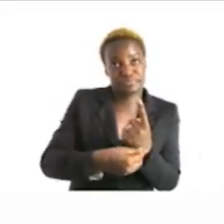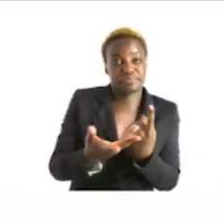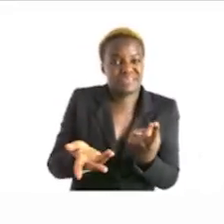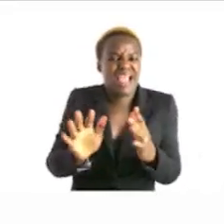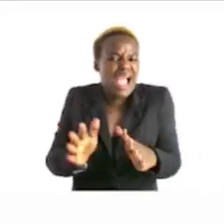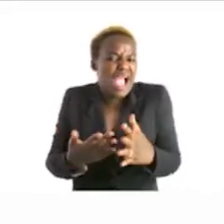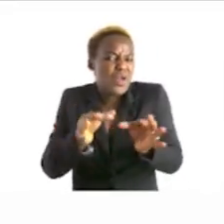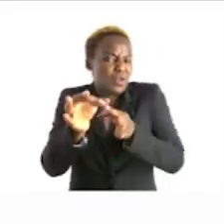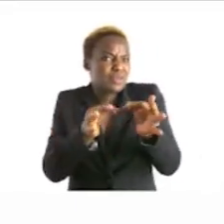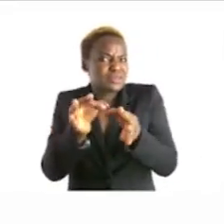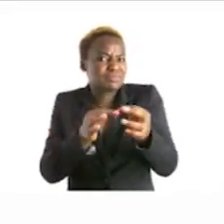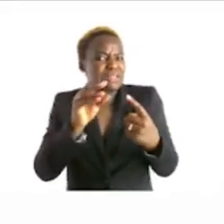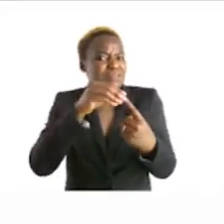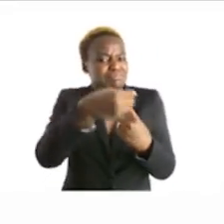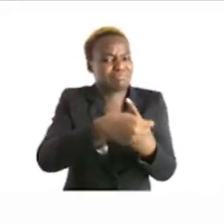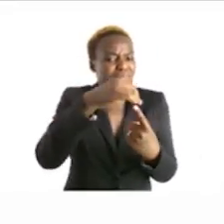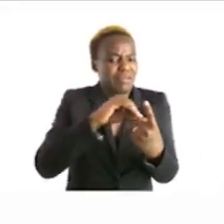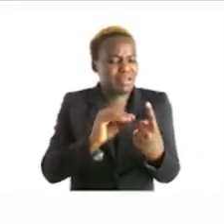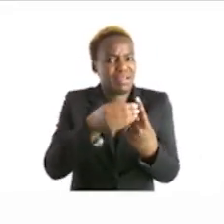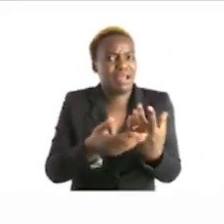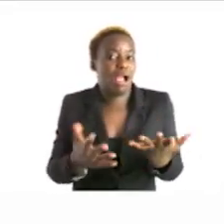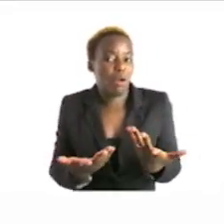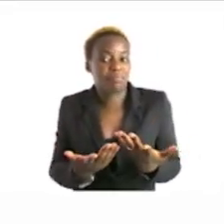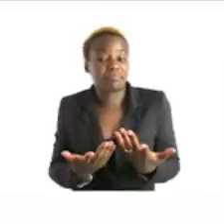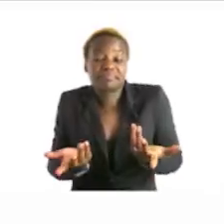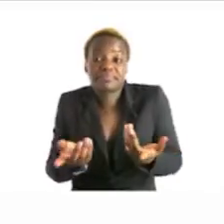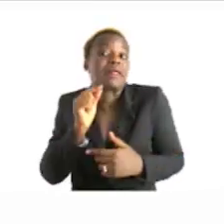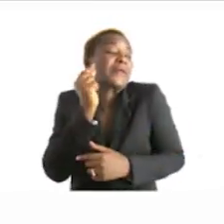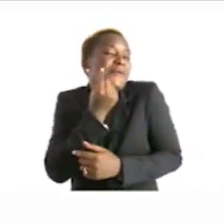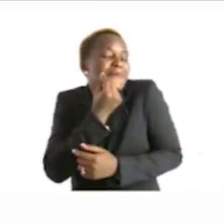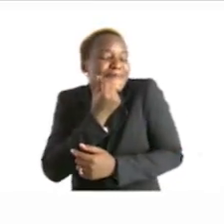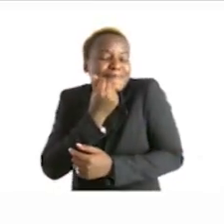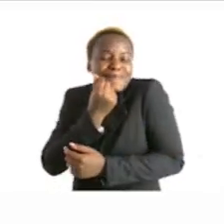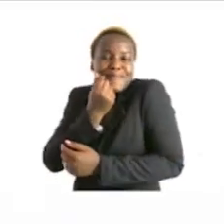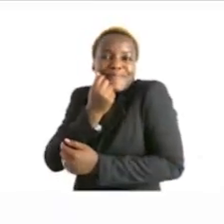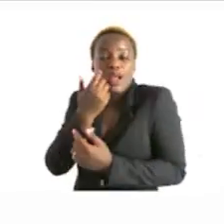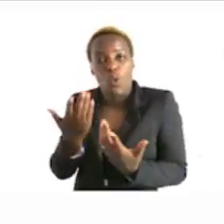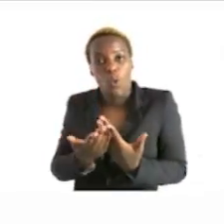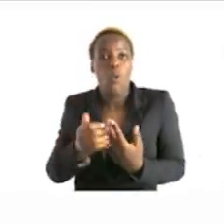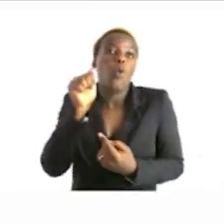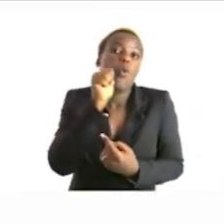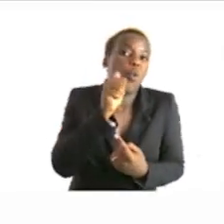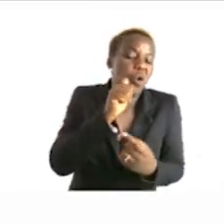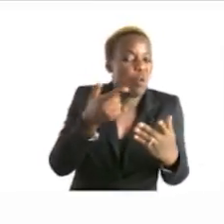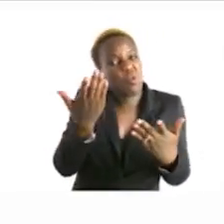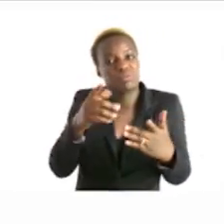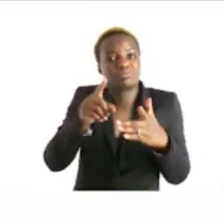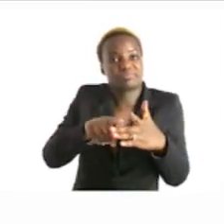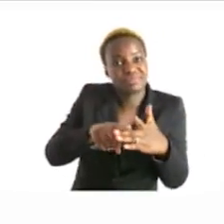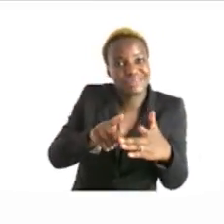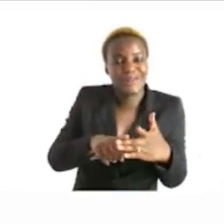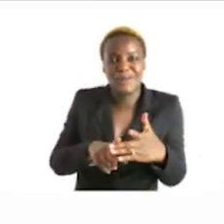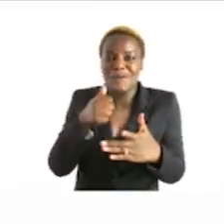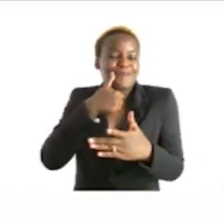would you describe that banana you can say it's sweet it's yellow it's it's it's it's